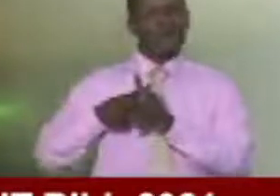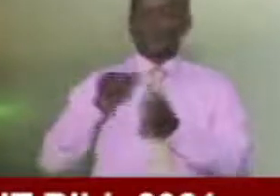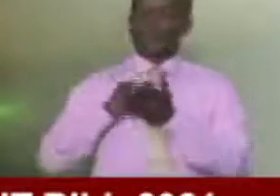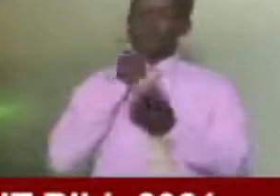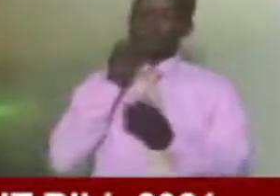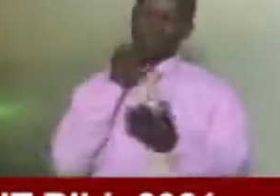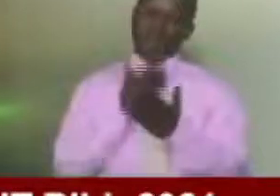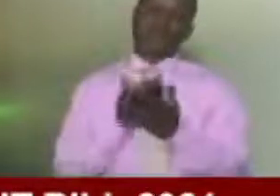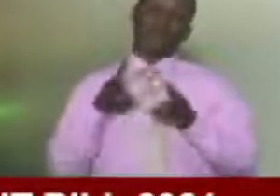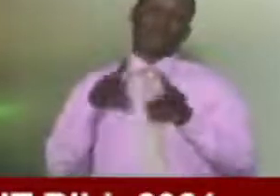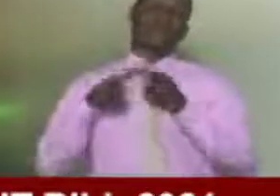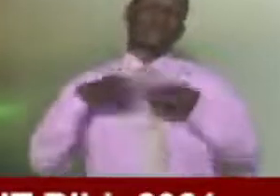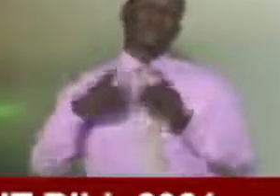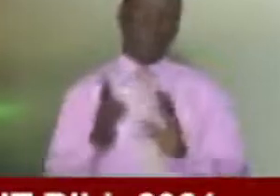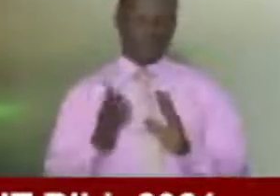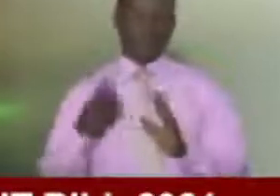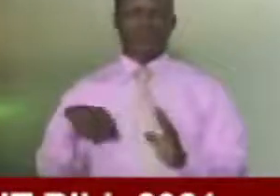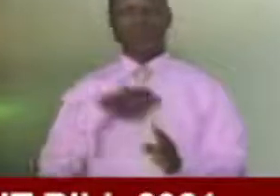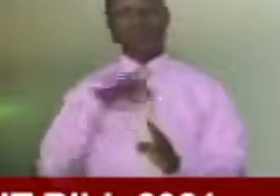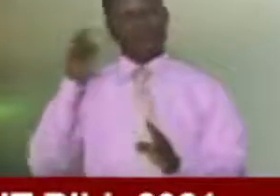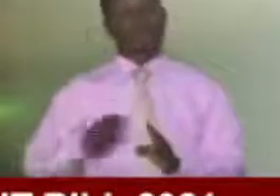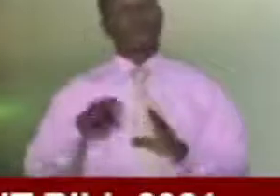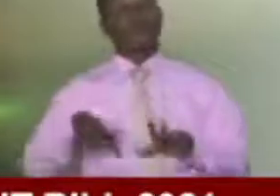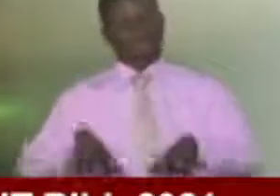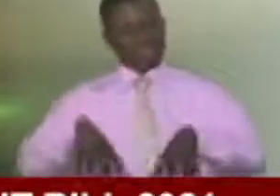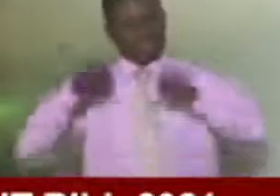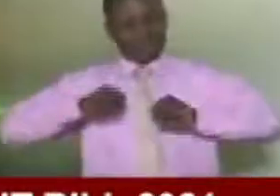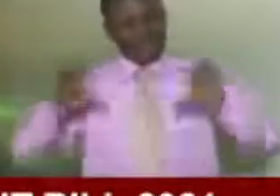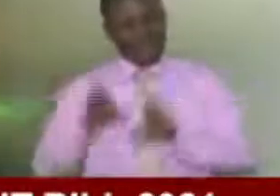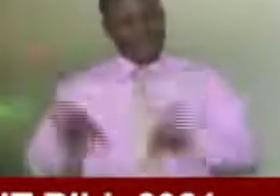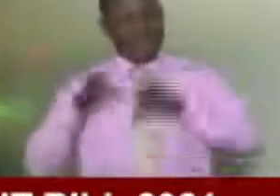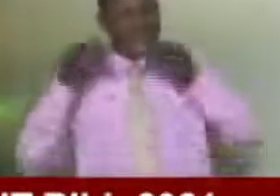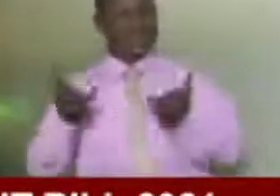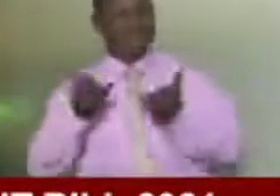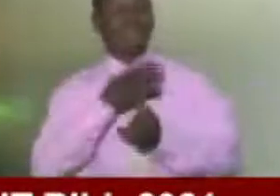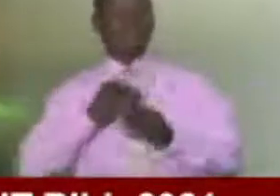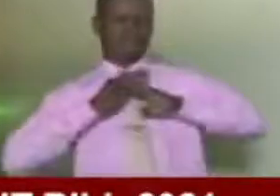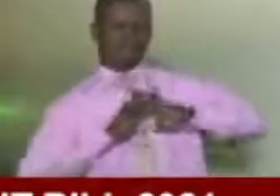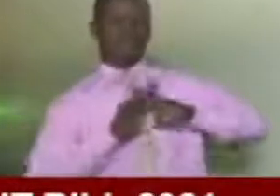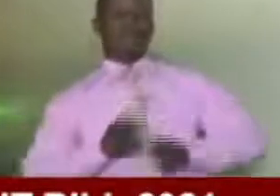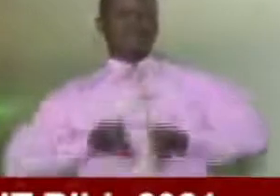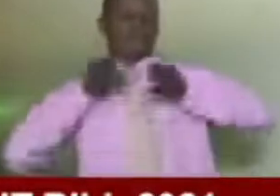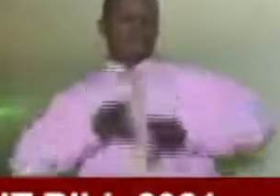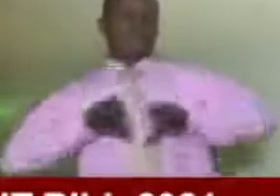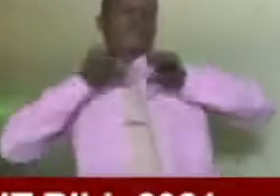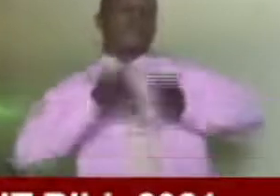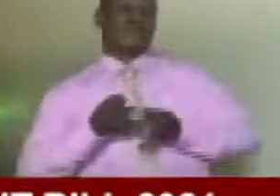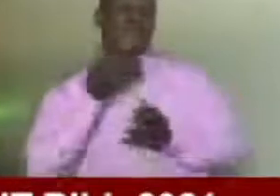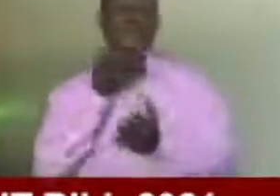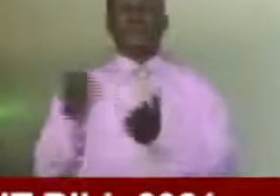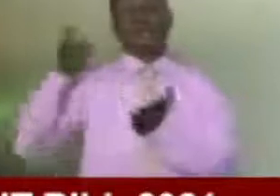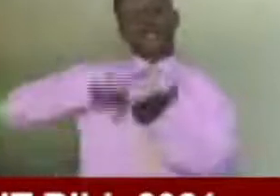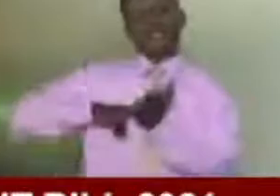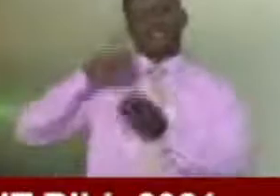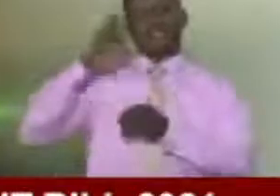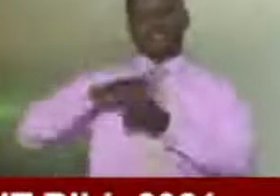So we should learn our lessons by taking action now and also guarding against delaying passage of electoral bill in the future.